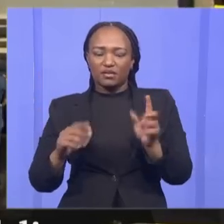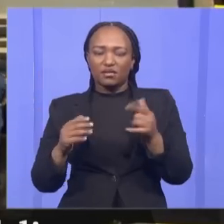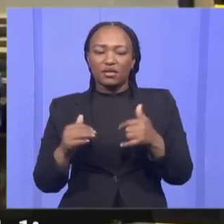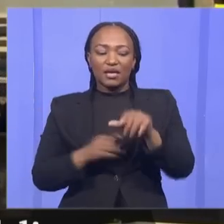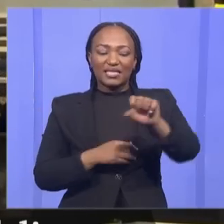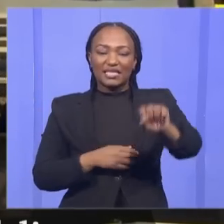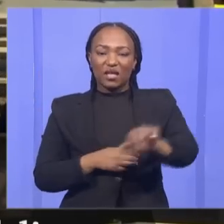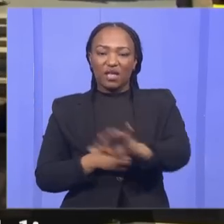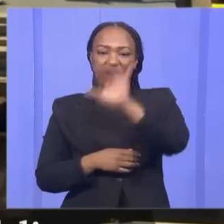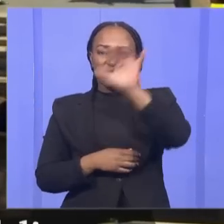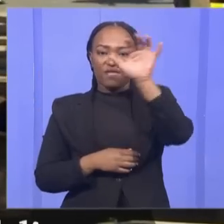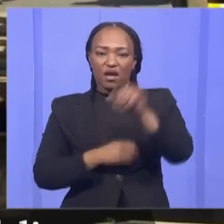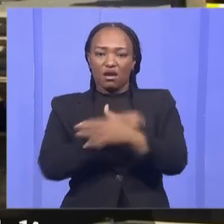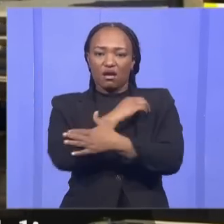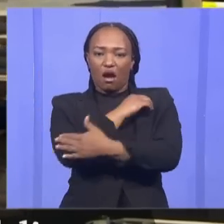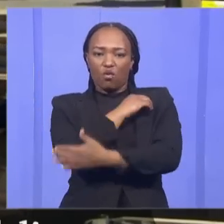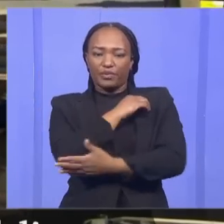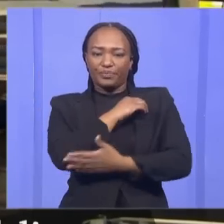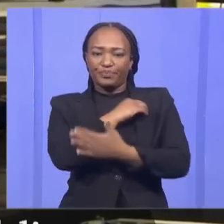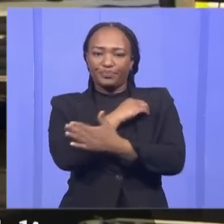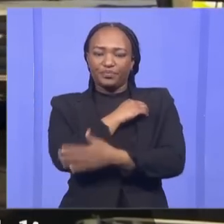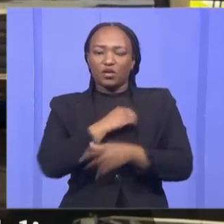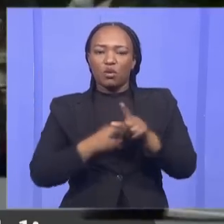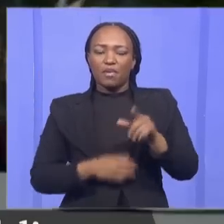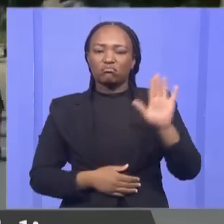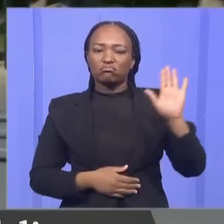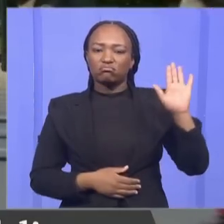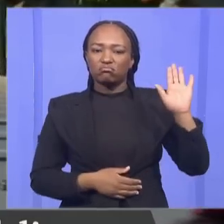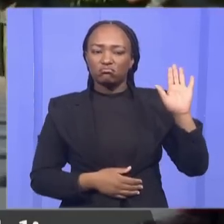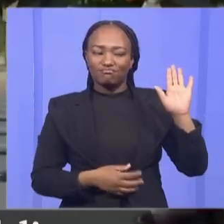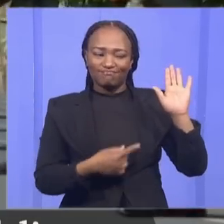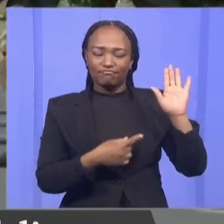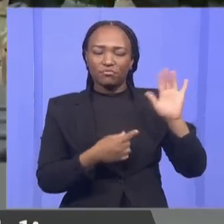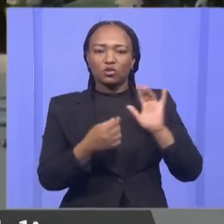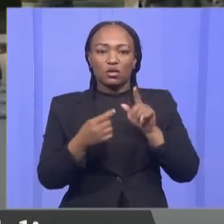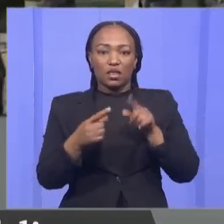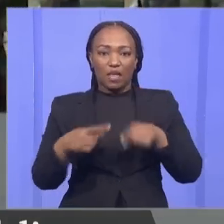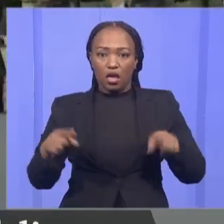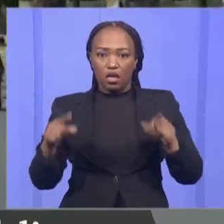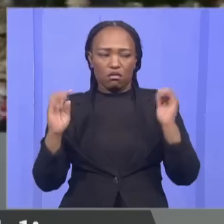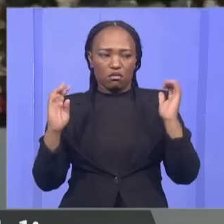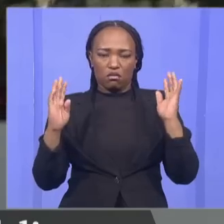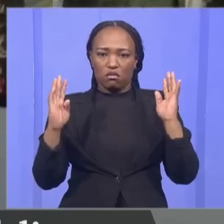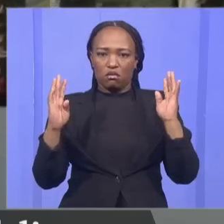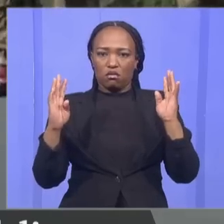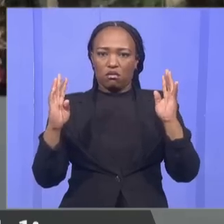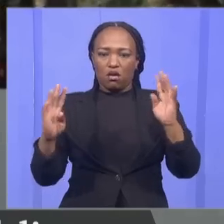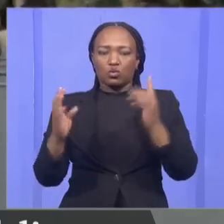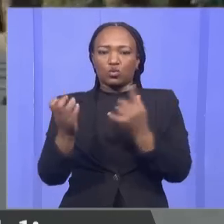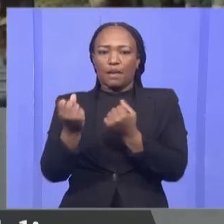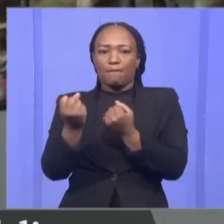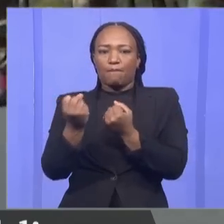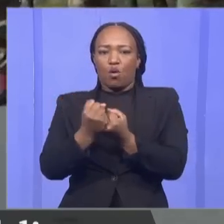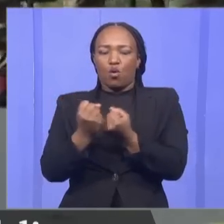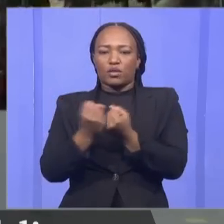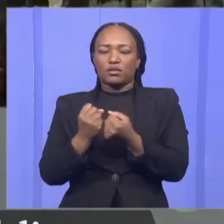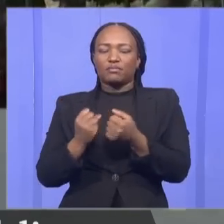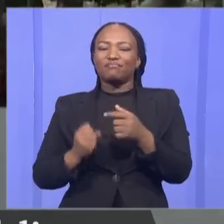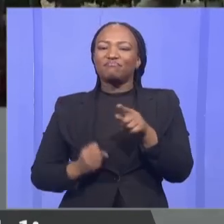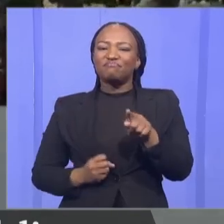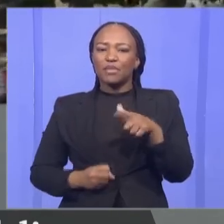South Africa and a pledging to support the Commander-in-Chief, which is going to be the President-elect. I mean, how does